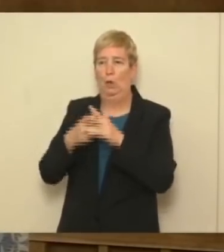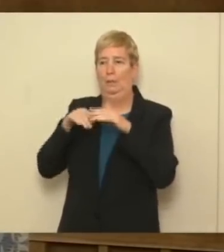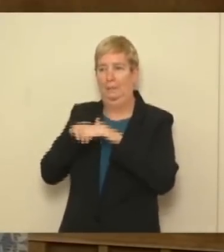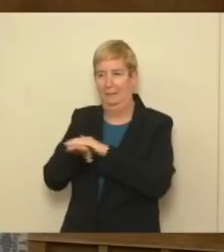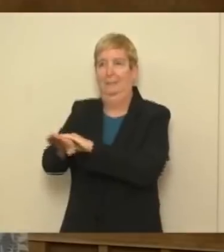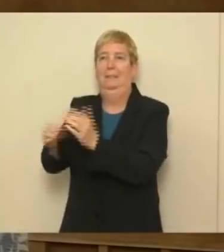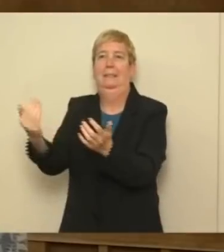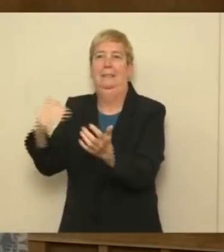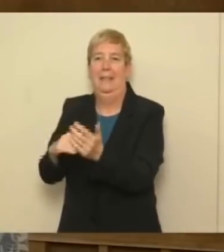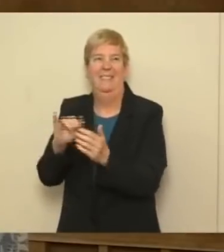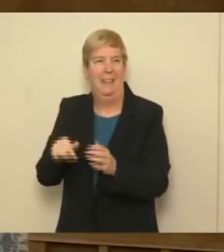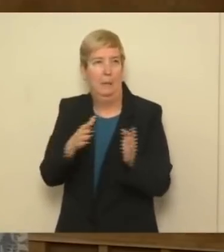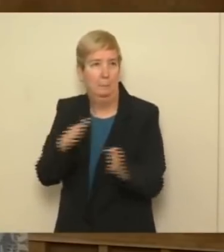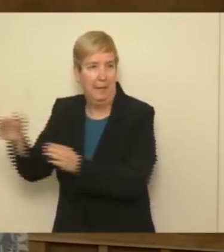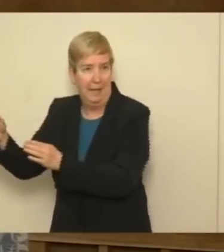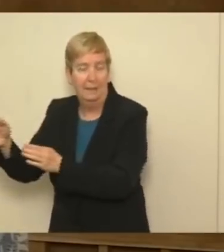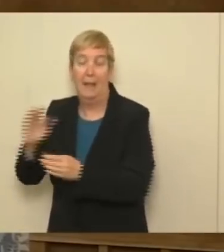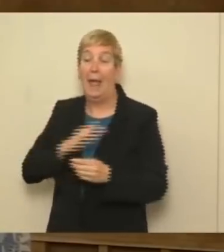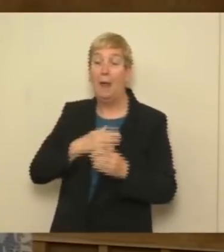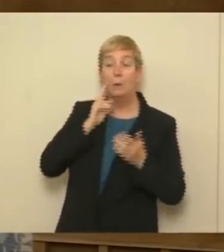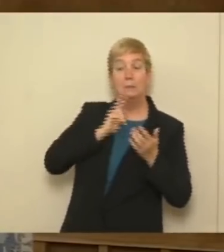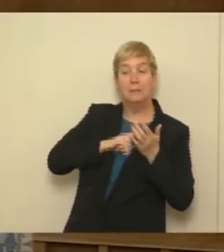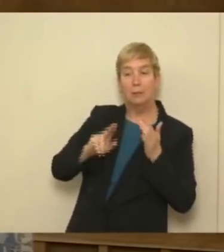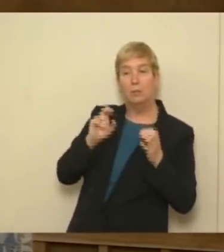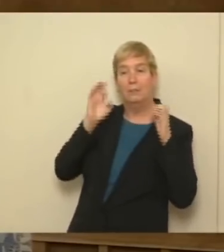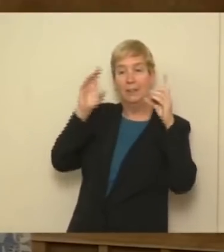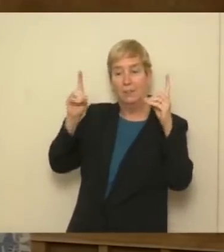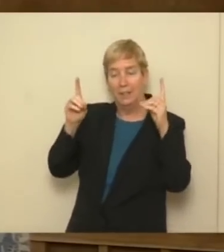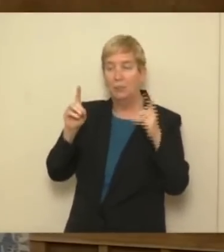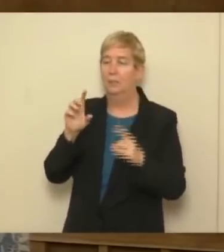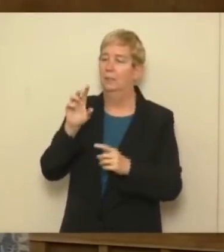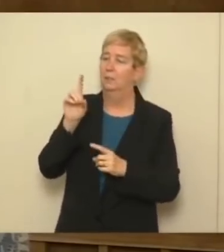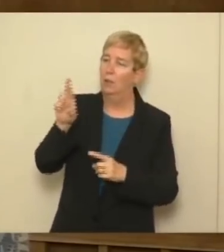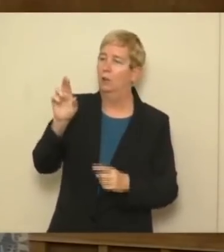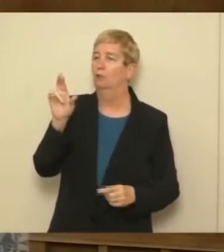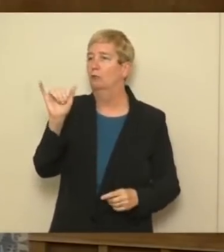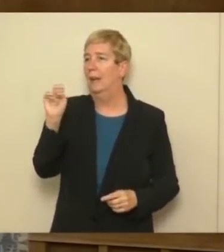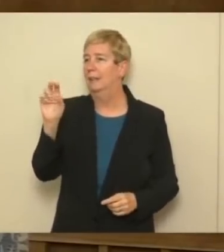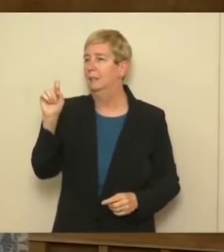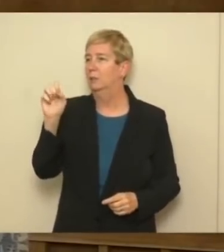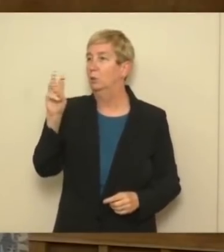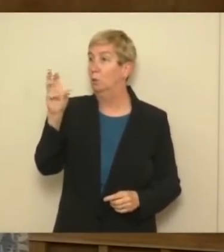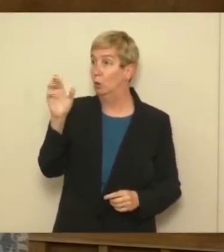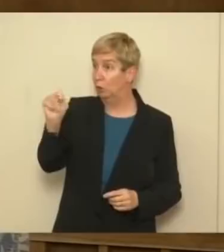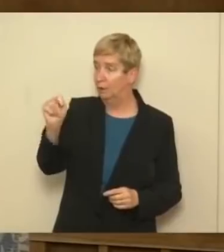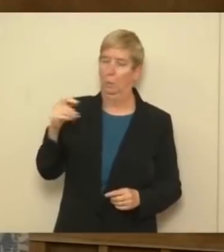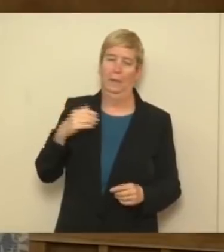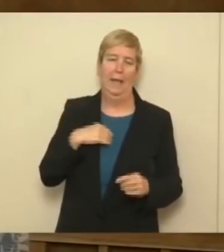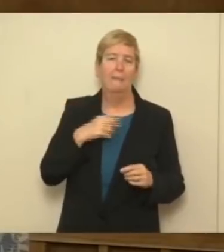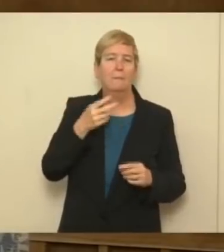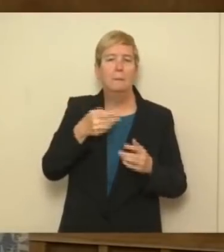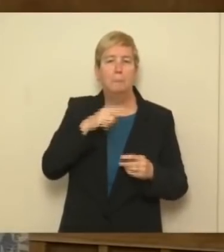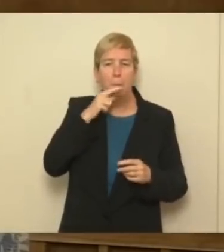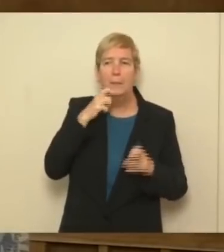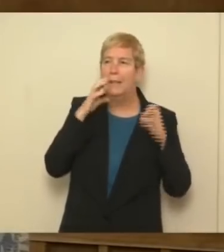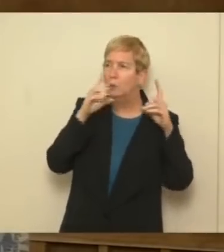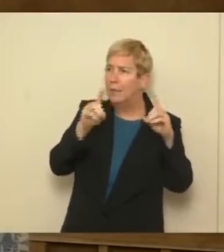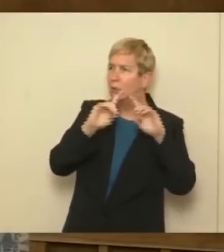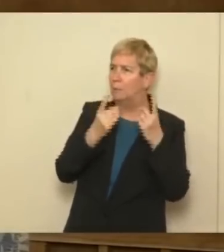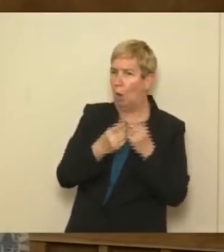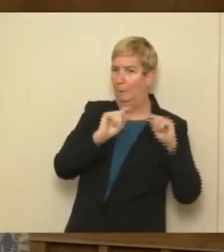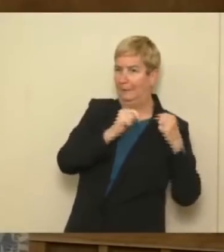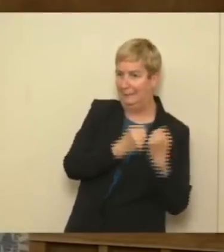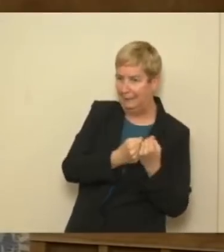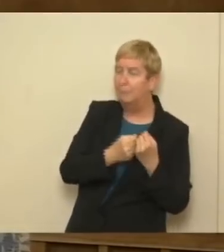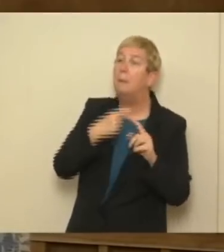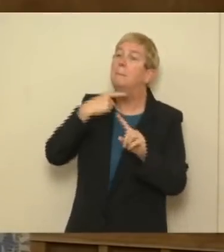place under the direction of our Secretary of Education, Dr. Ryan Stewart, we have our Public Education Department team, as well as a